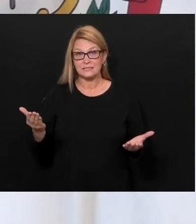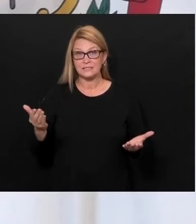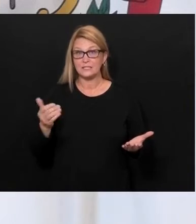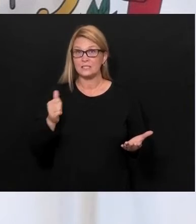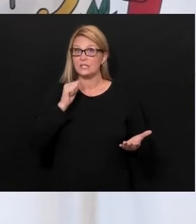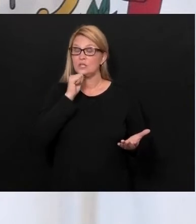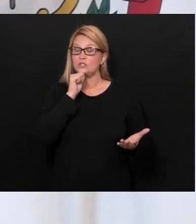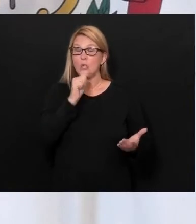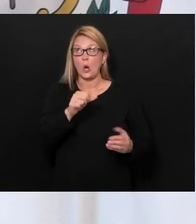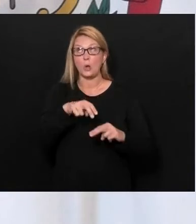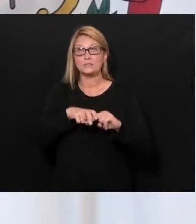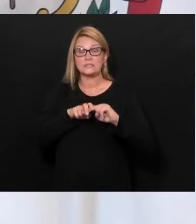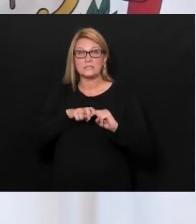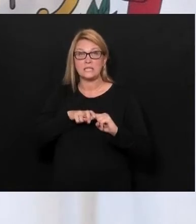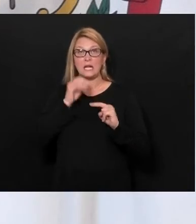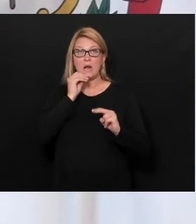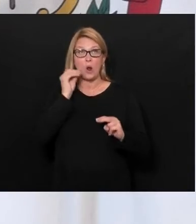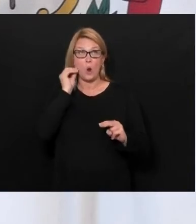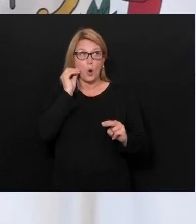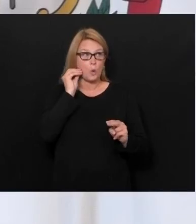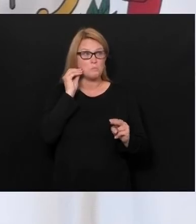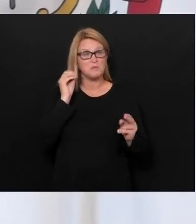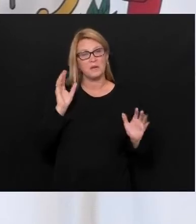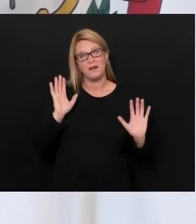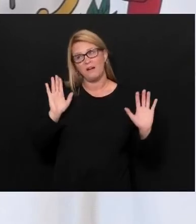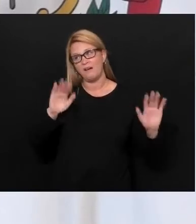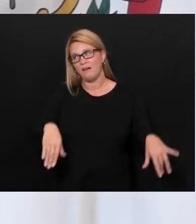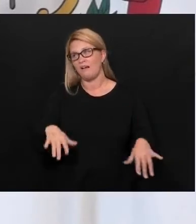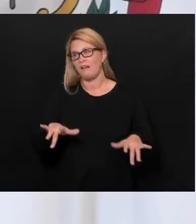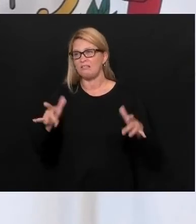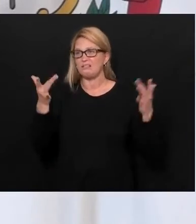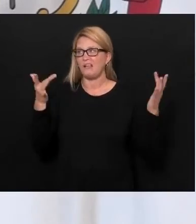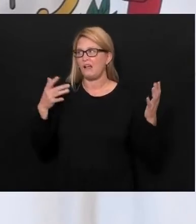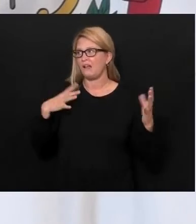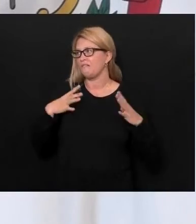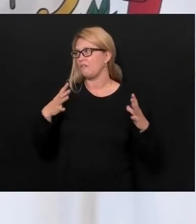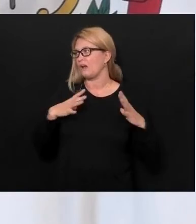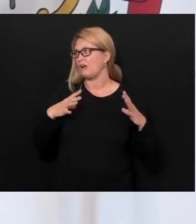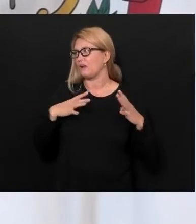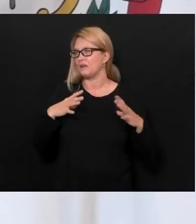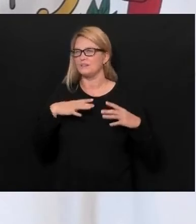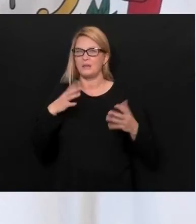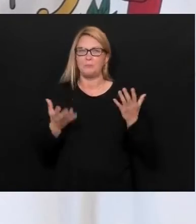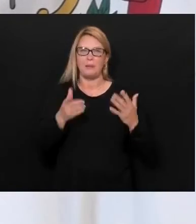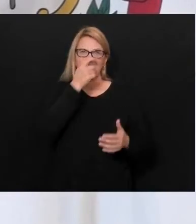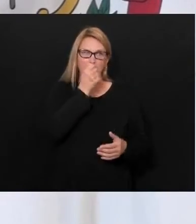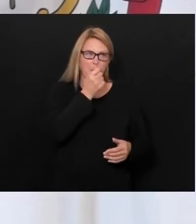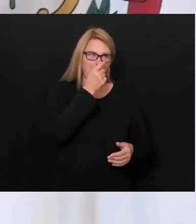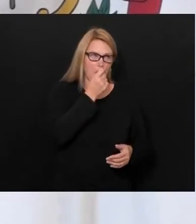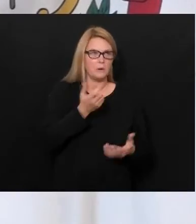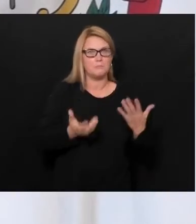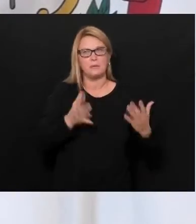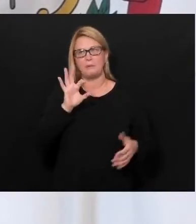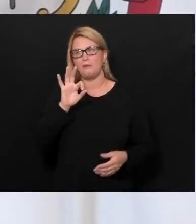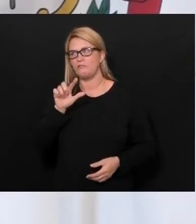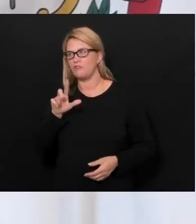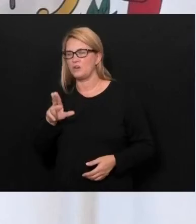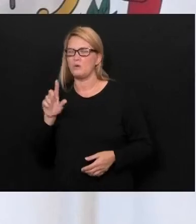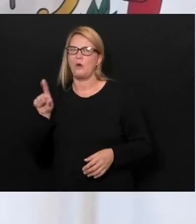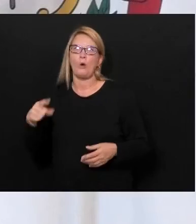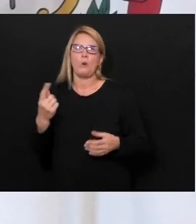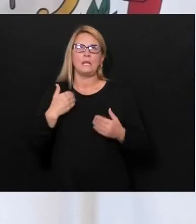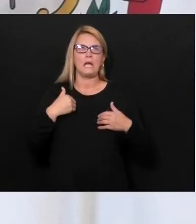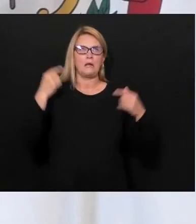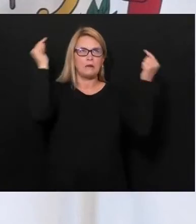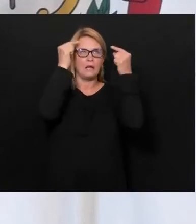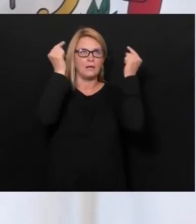Don't sit at home or wherever saying, oh, it's just a cold, it's just a flu, I've just got a headache.